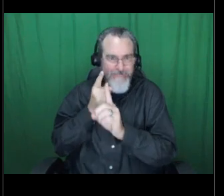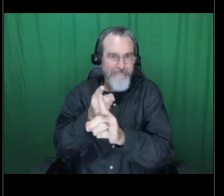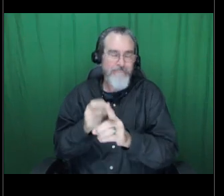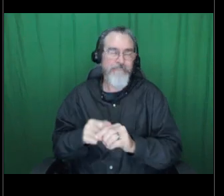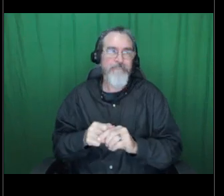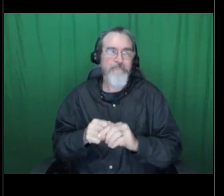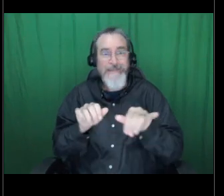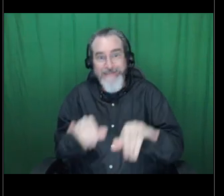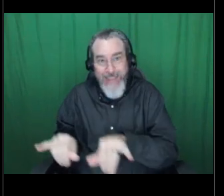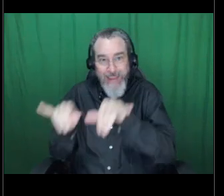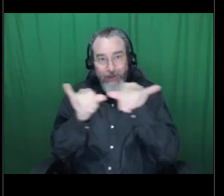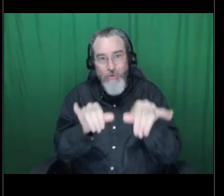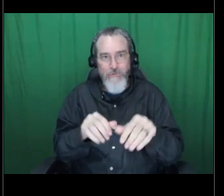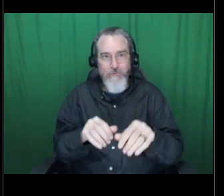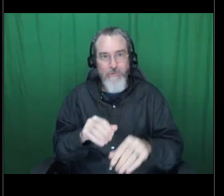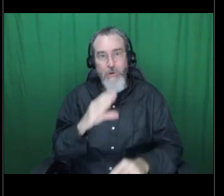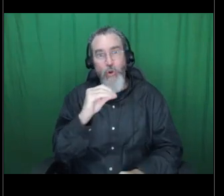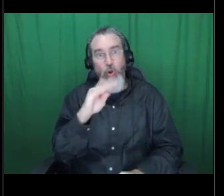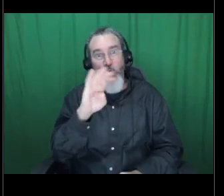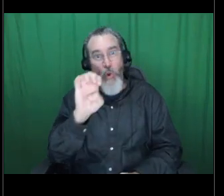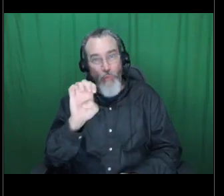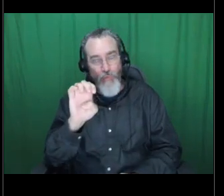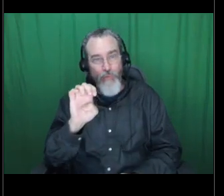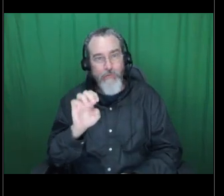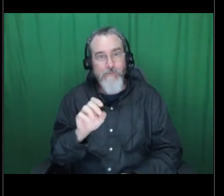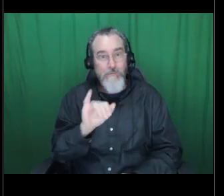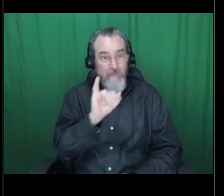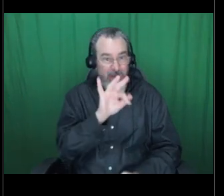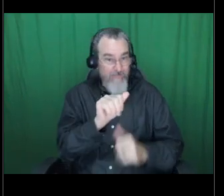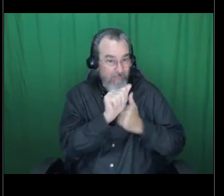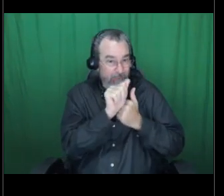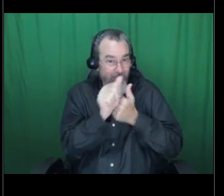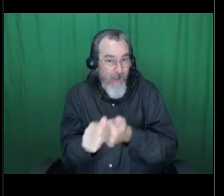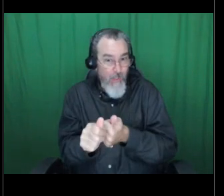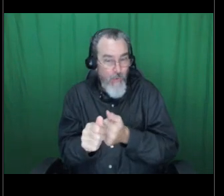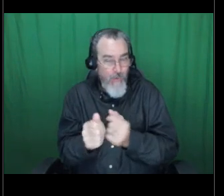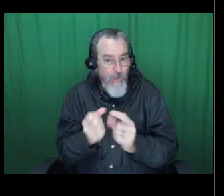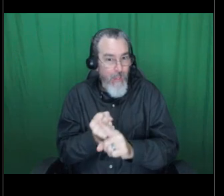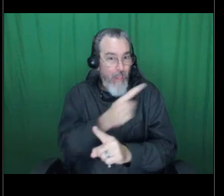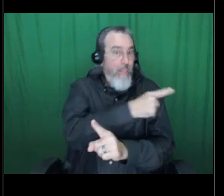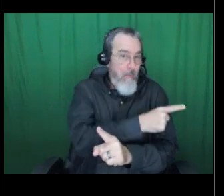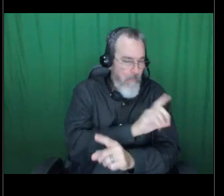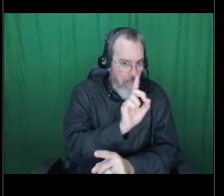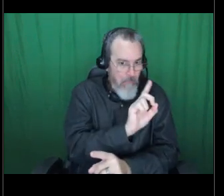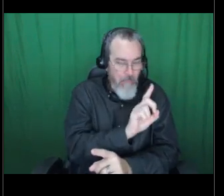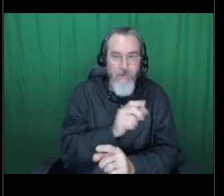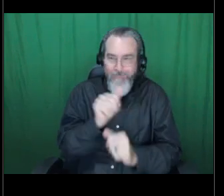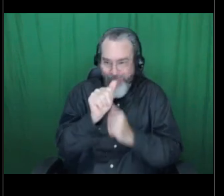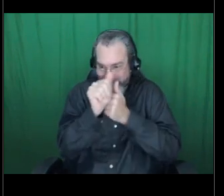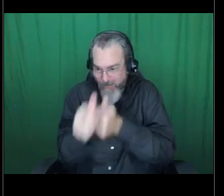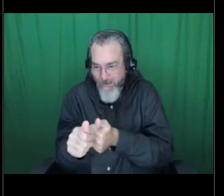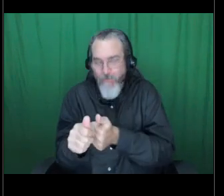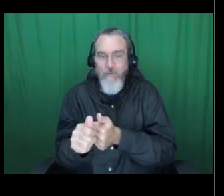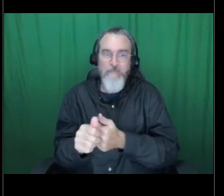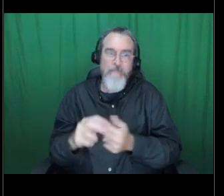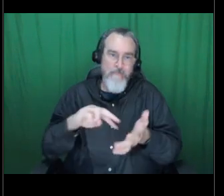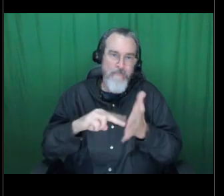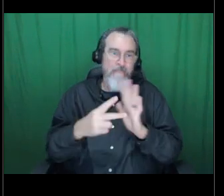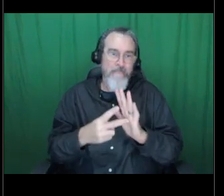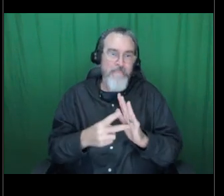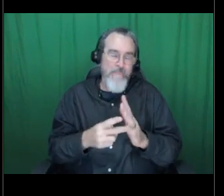code that, if followed without deviation, ensures compliance with the